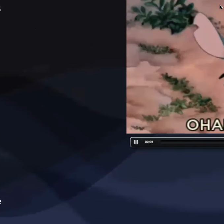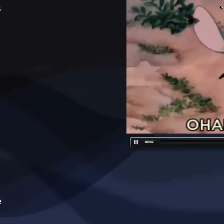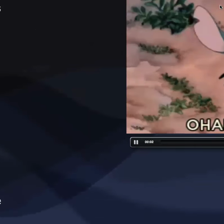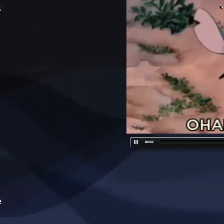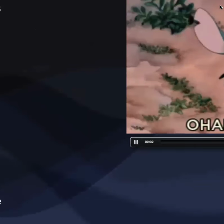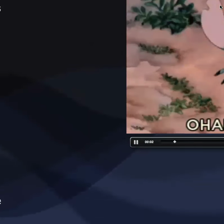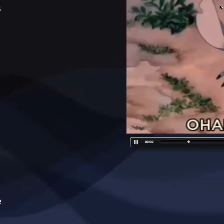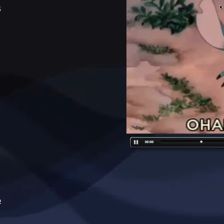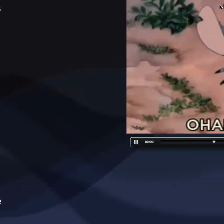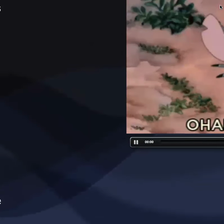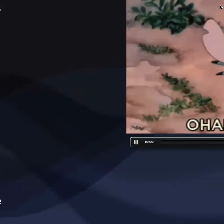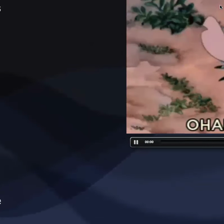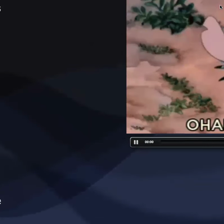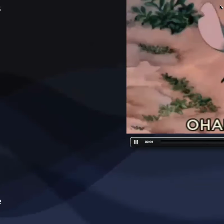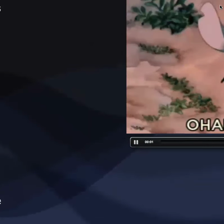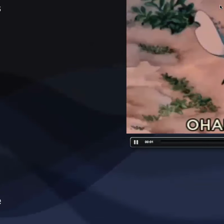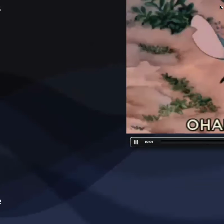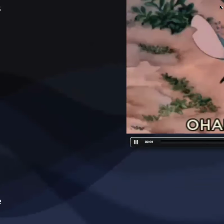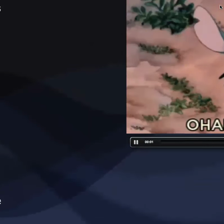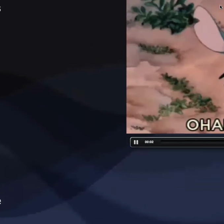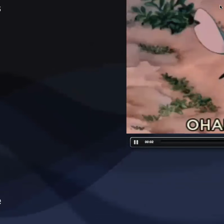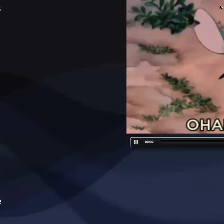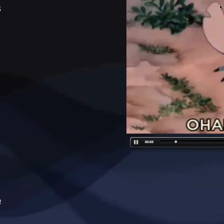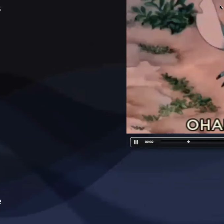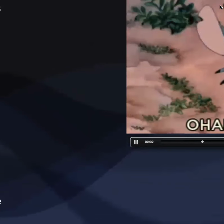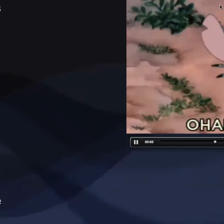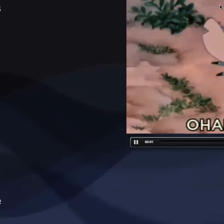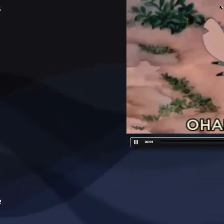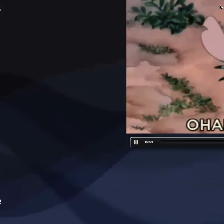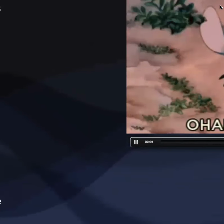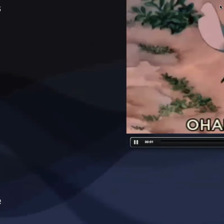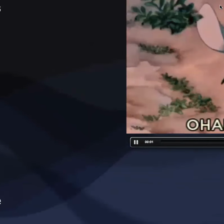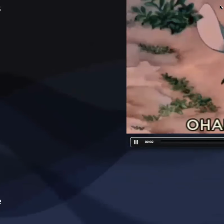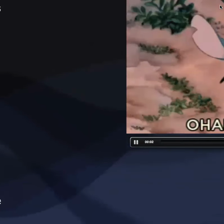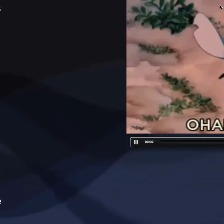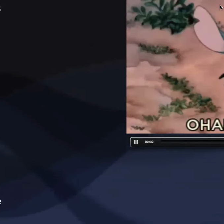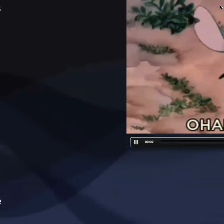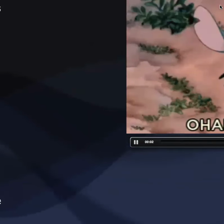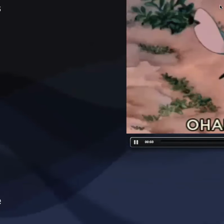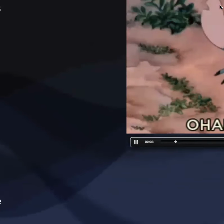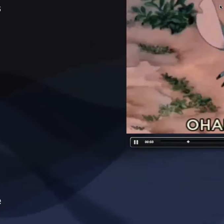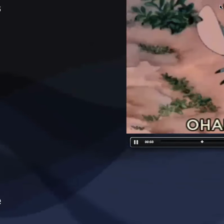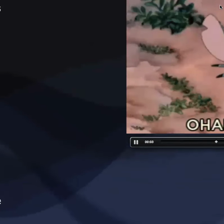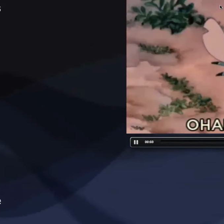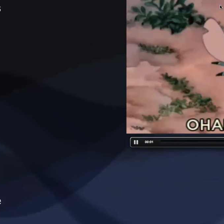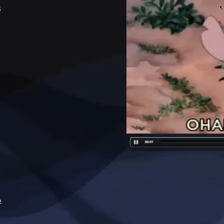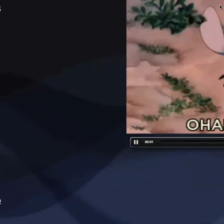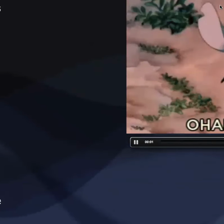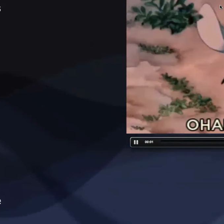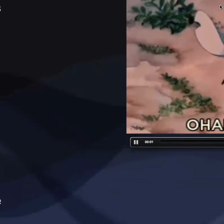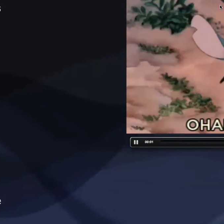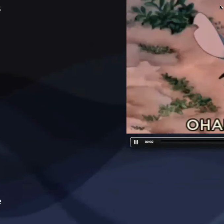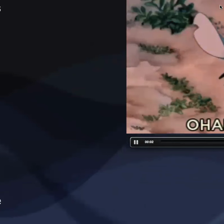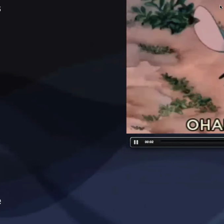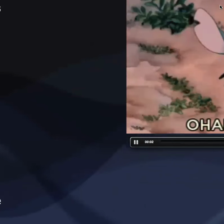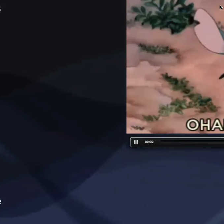But again, Unit 3. No, I'll fix that later. But Unit 4, talking